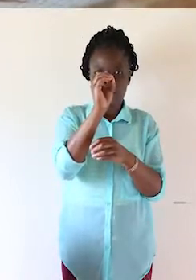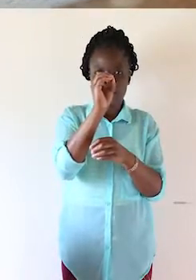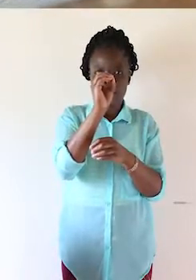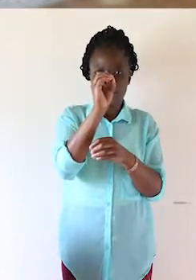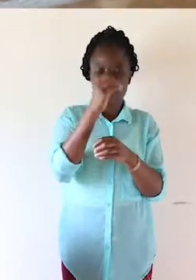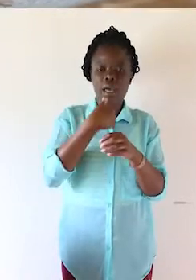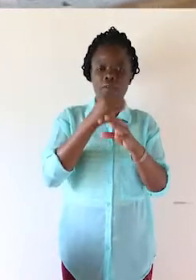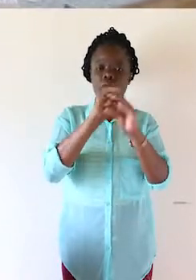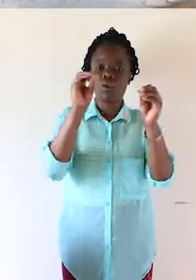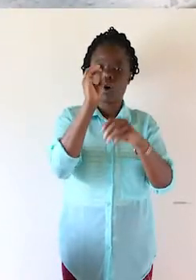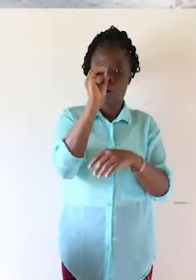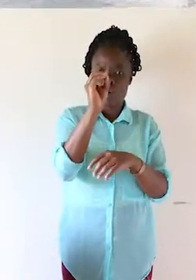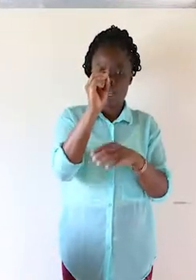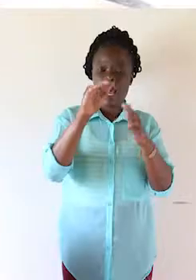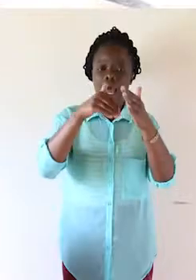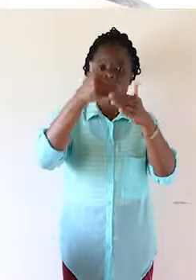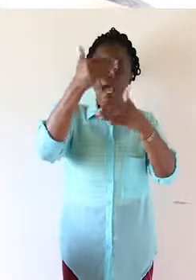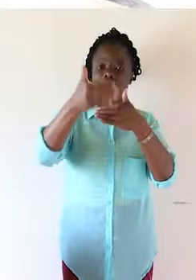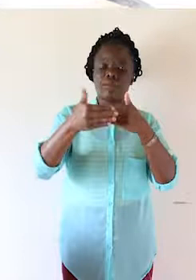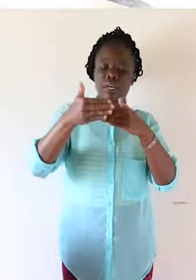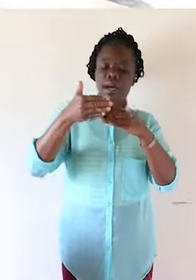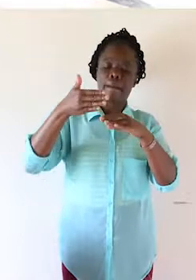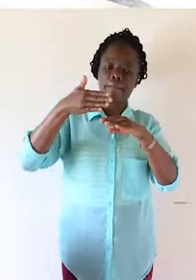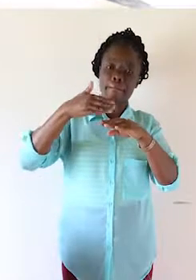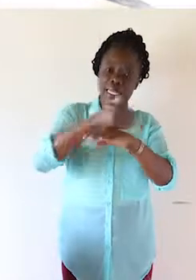check. There is no hole. After